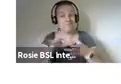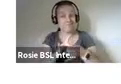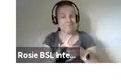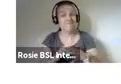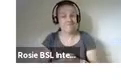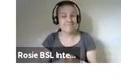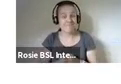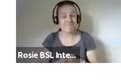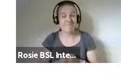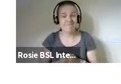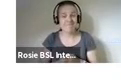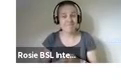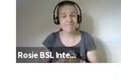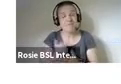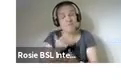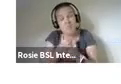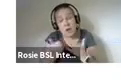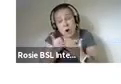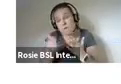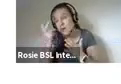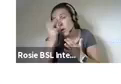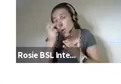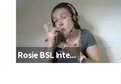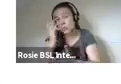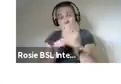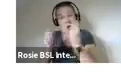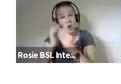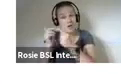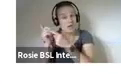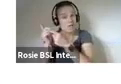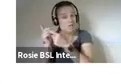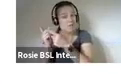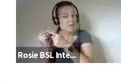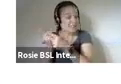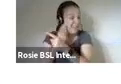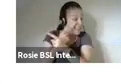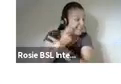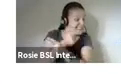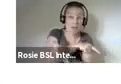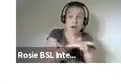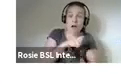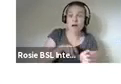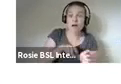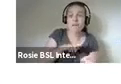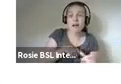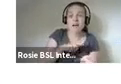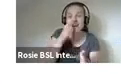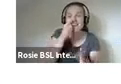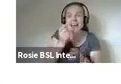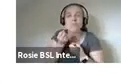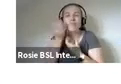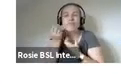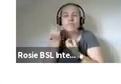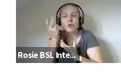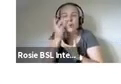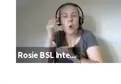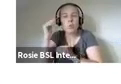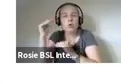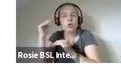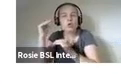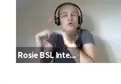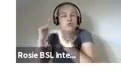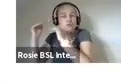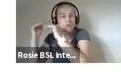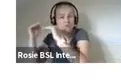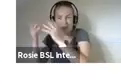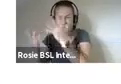learners, it's a lot easier for younger learners to speak to older learners rather than to